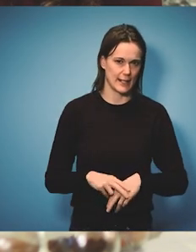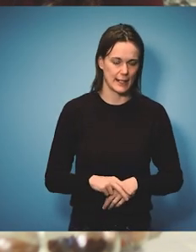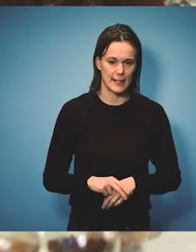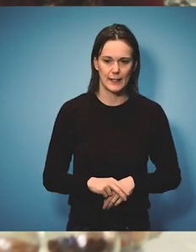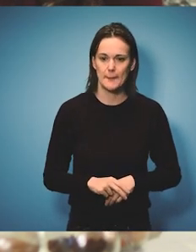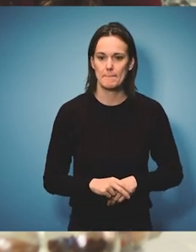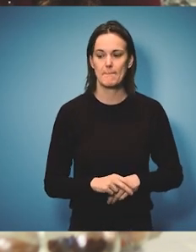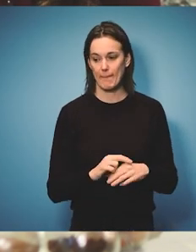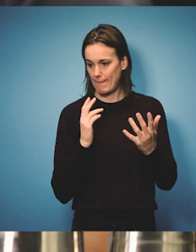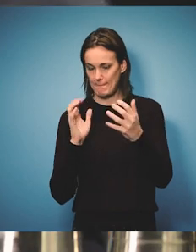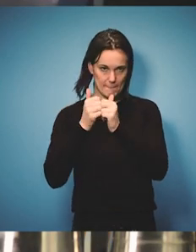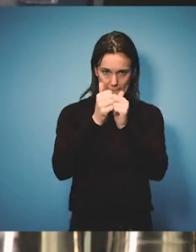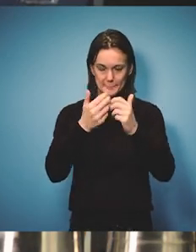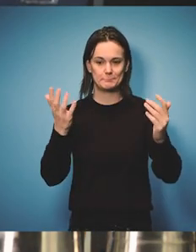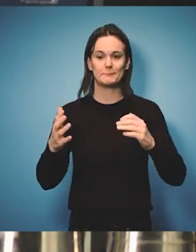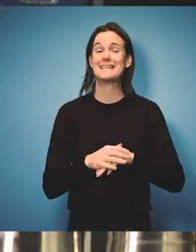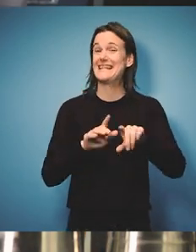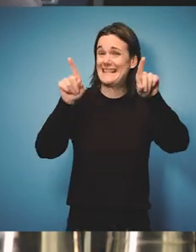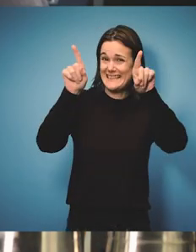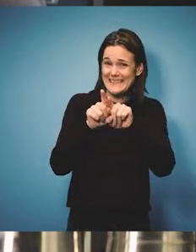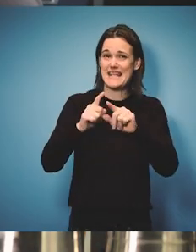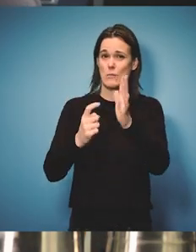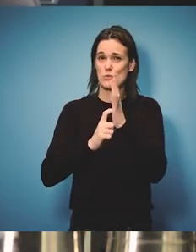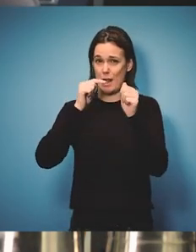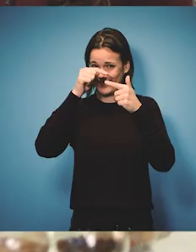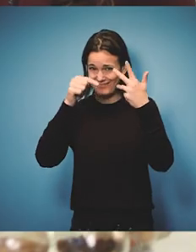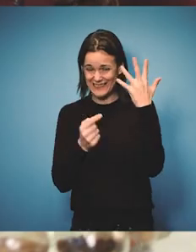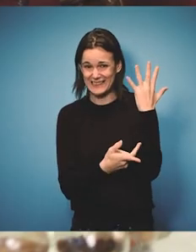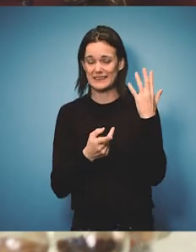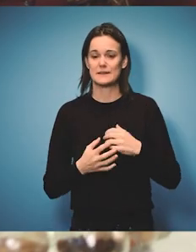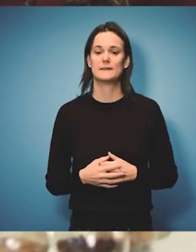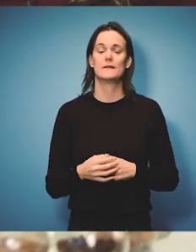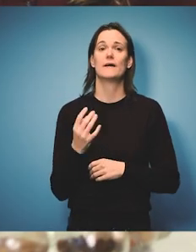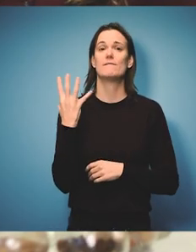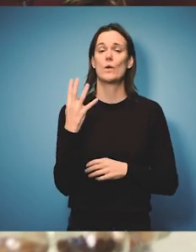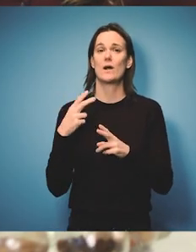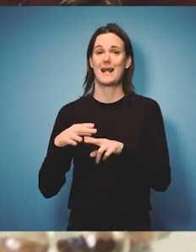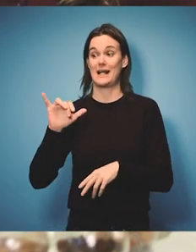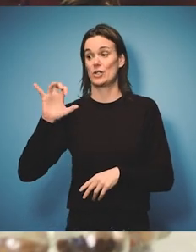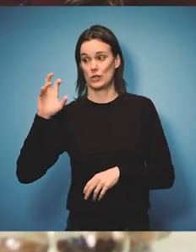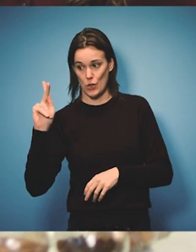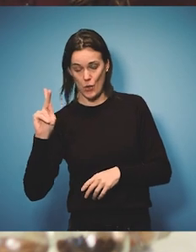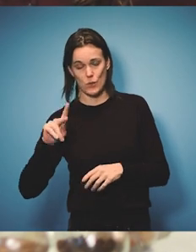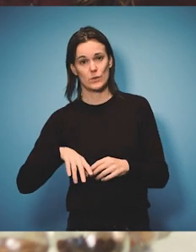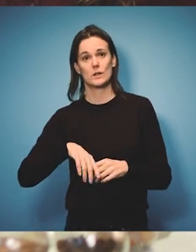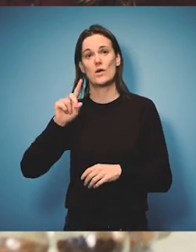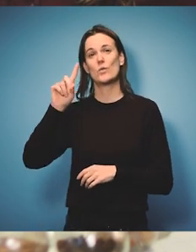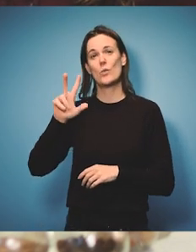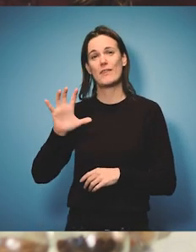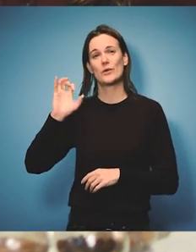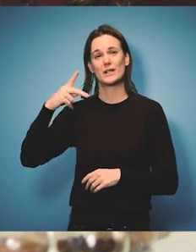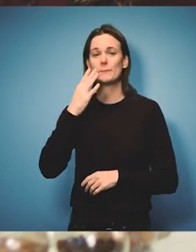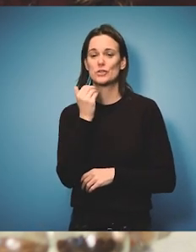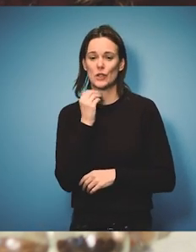to actually cook our eggs this time. So we're going to use the exact same ingredients that we've done. We're going to have 4 egg yolks. We're going to do a 1/3 cup